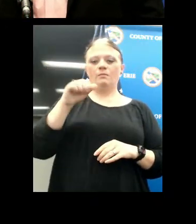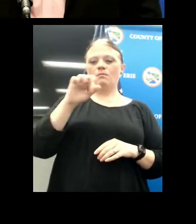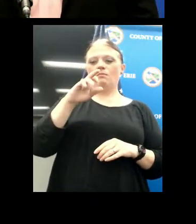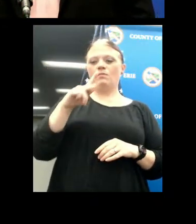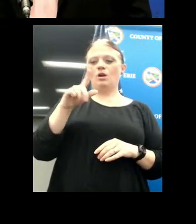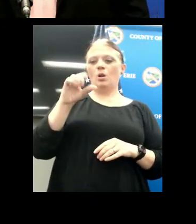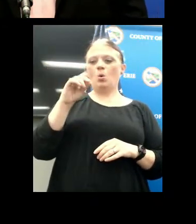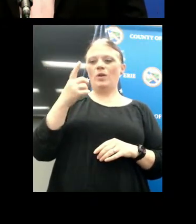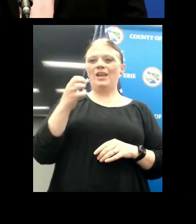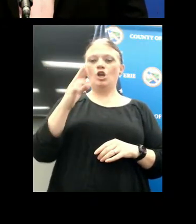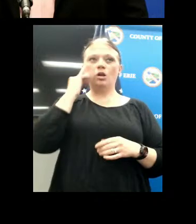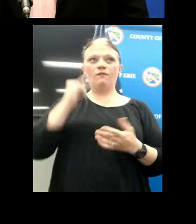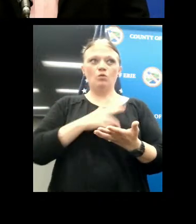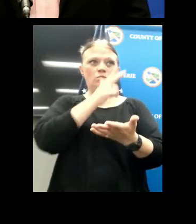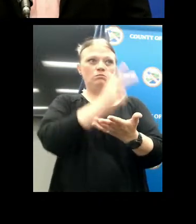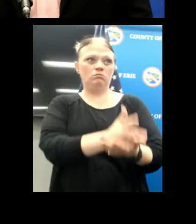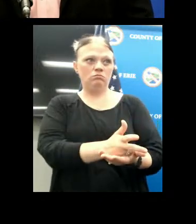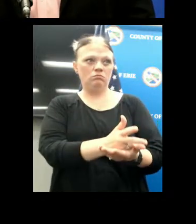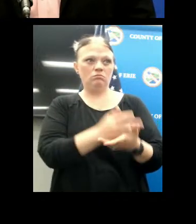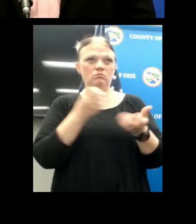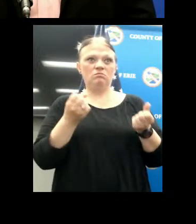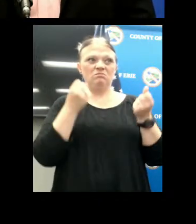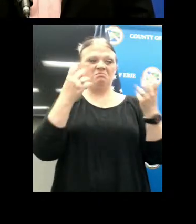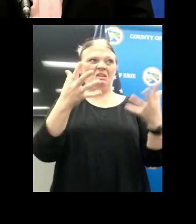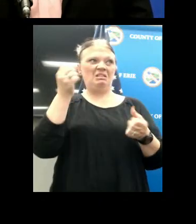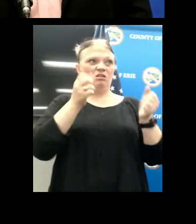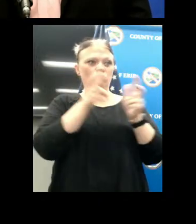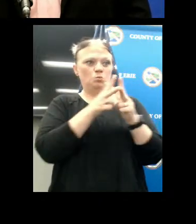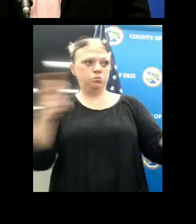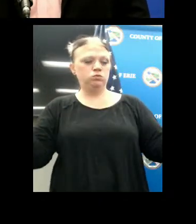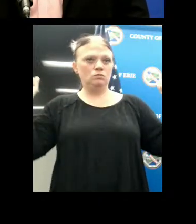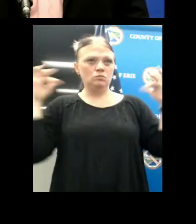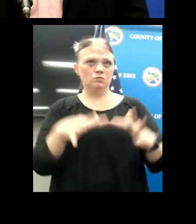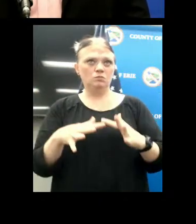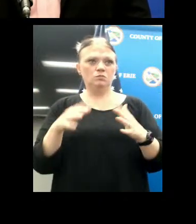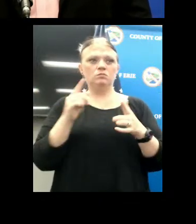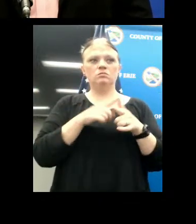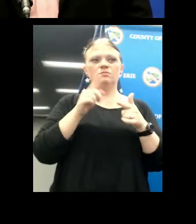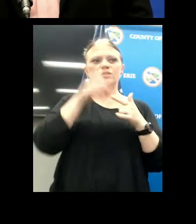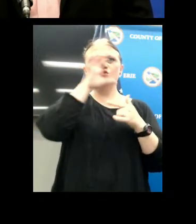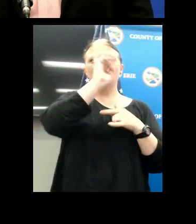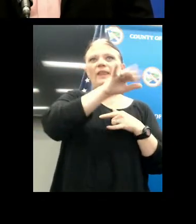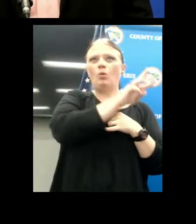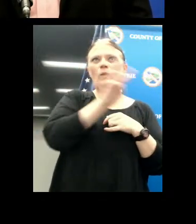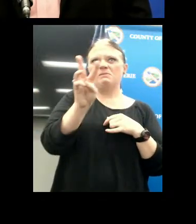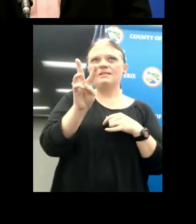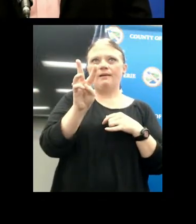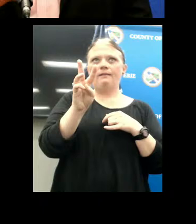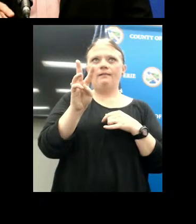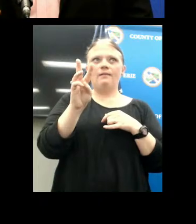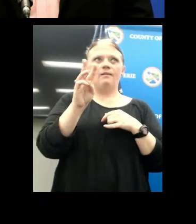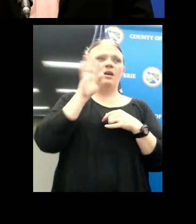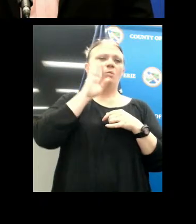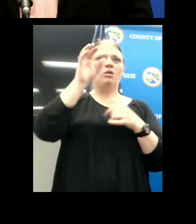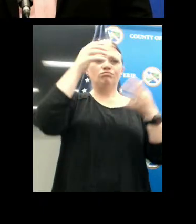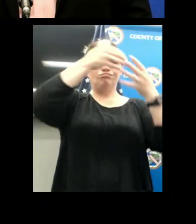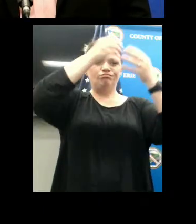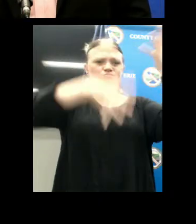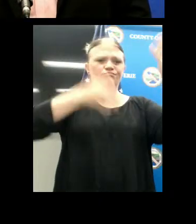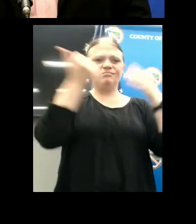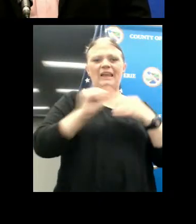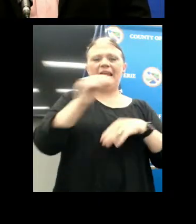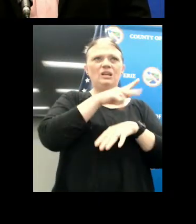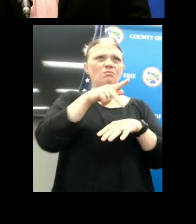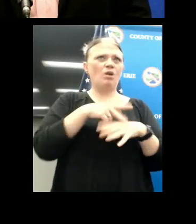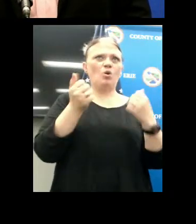www.erie.gov/parklocator. If you pull into an area and there's a lot of cars or it seems crowded, go to that. It'll give you any park area or forestry